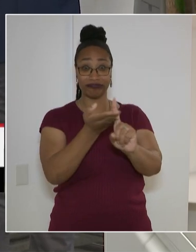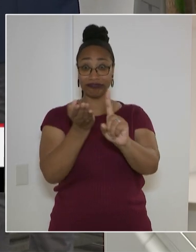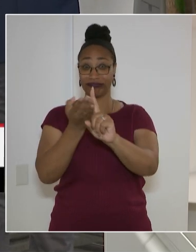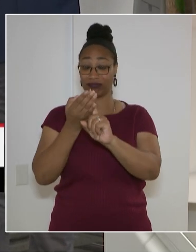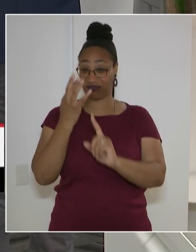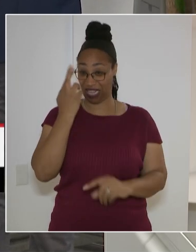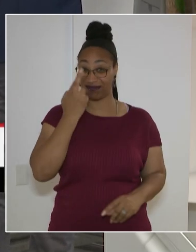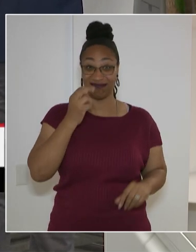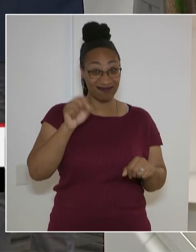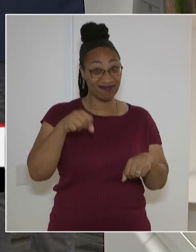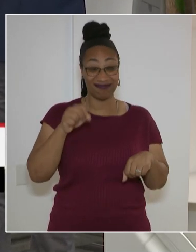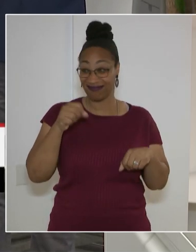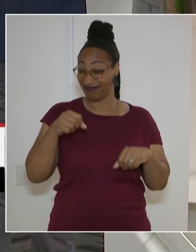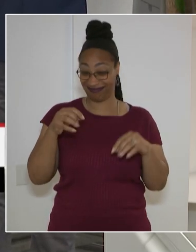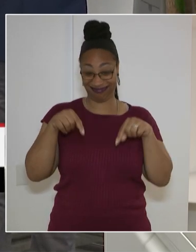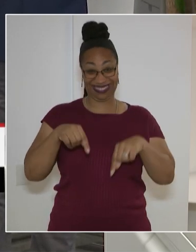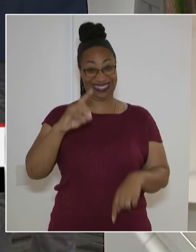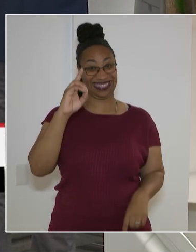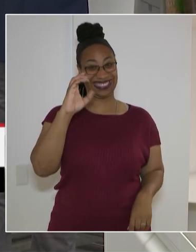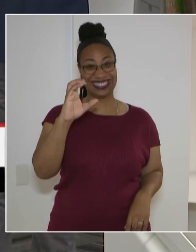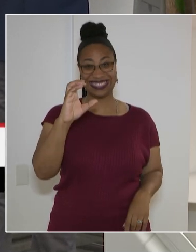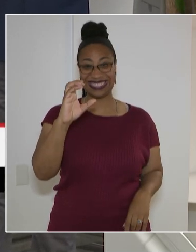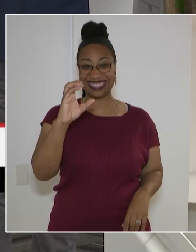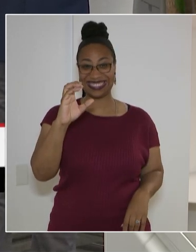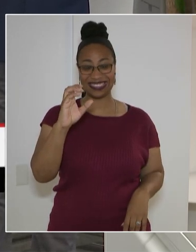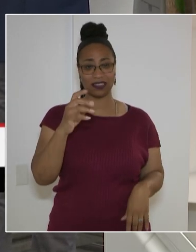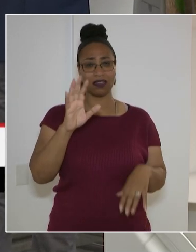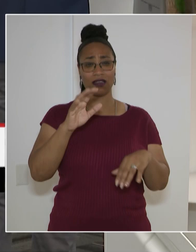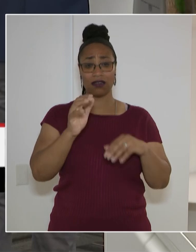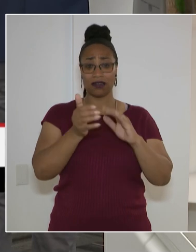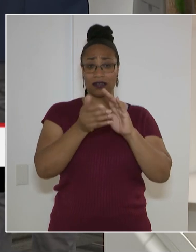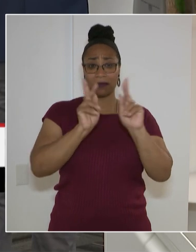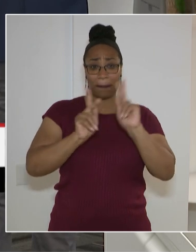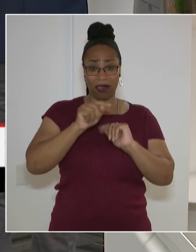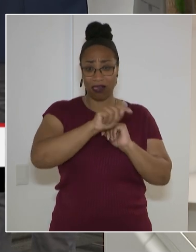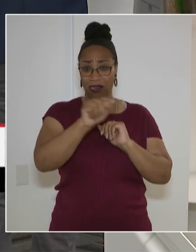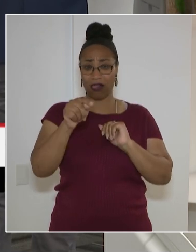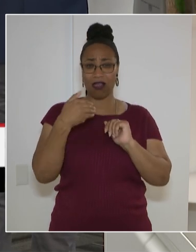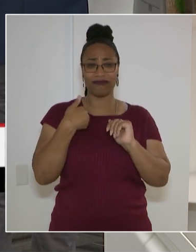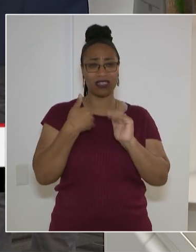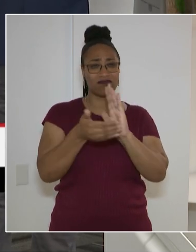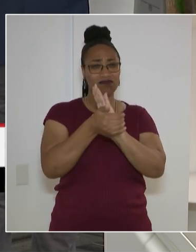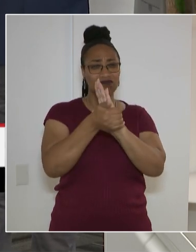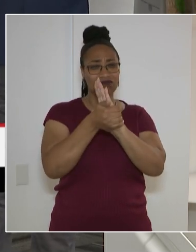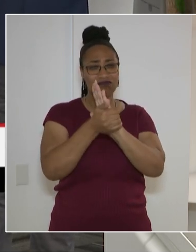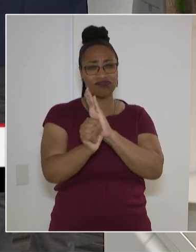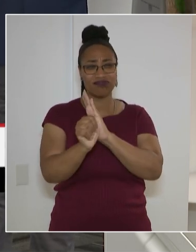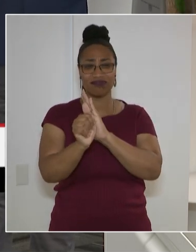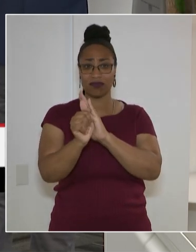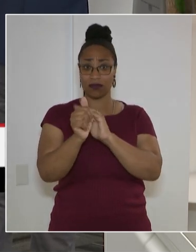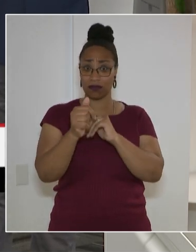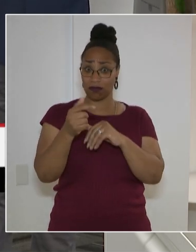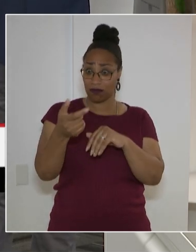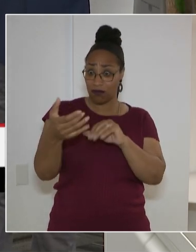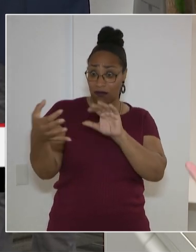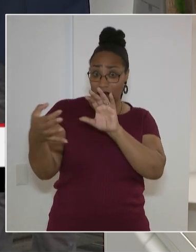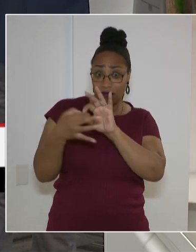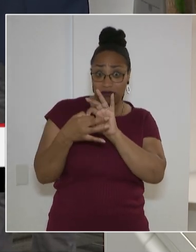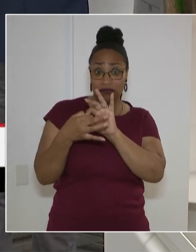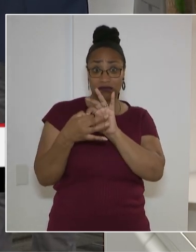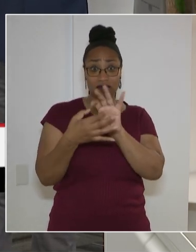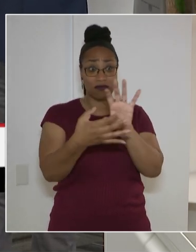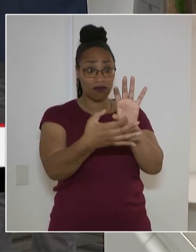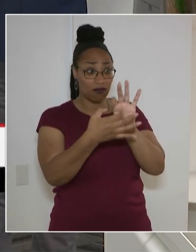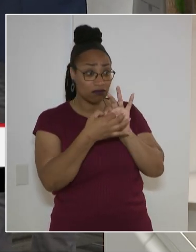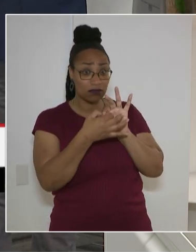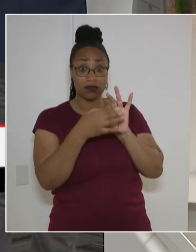for top-tier talent, and they want to be connected to policymakers on the Hill and